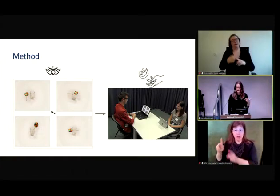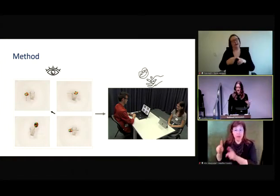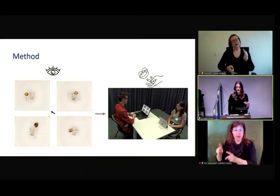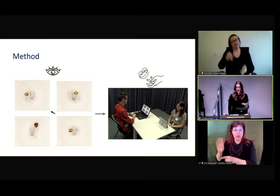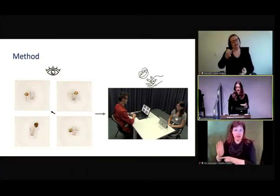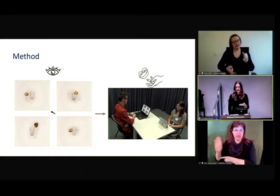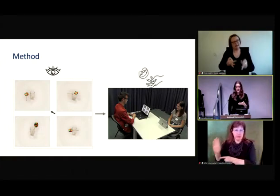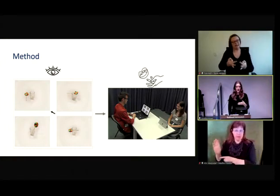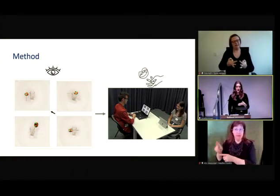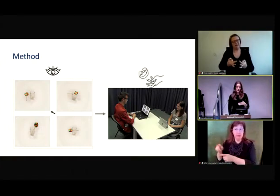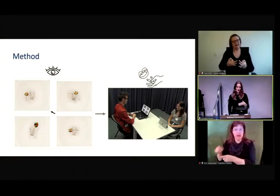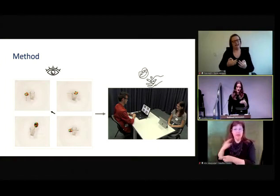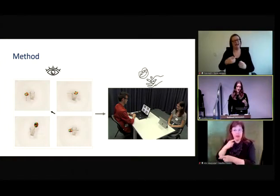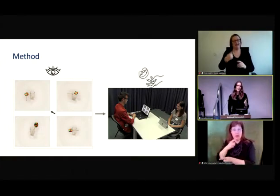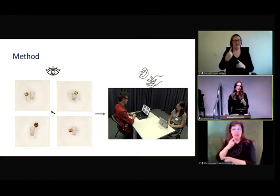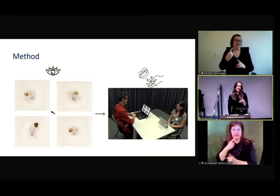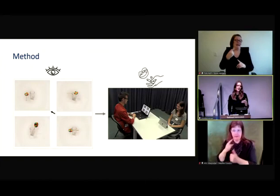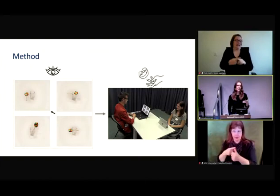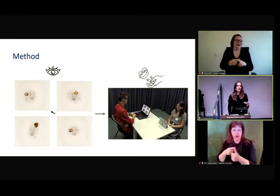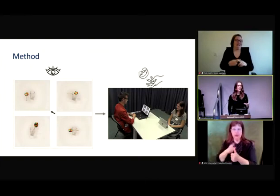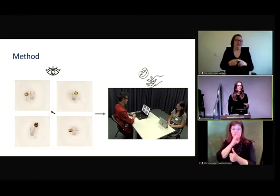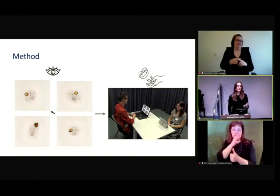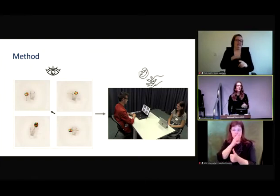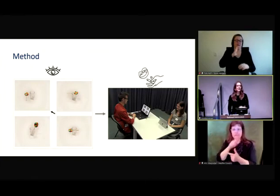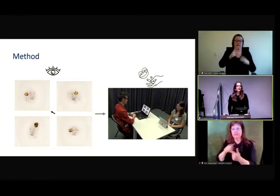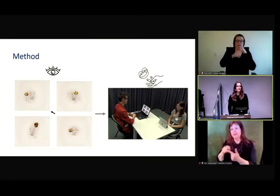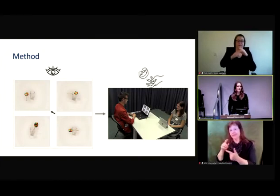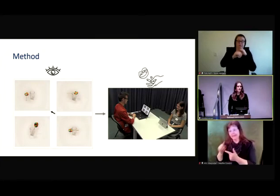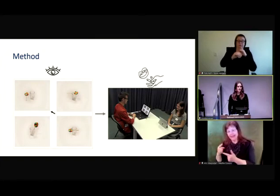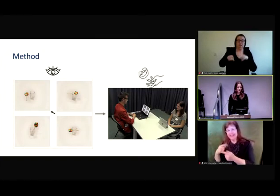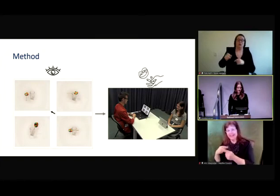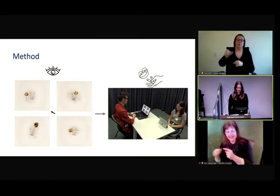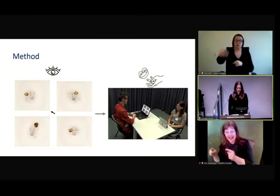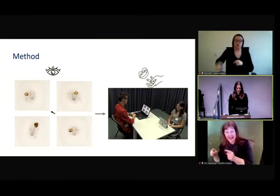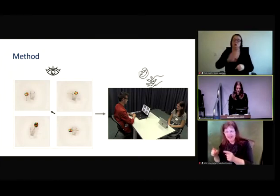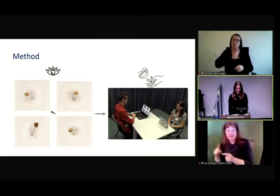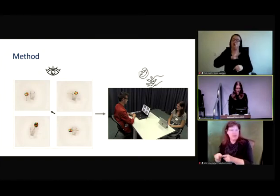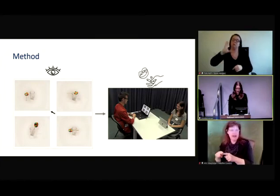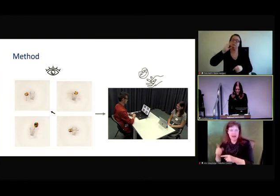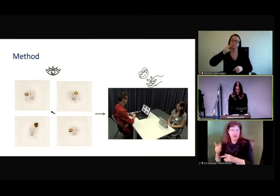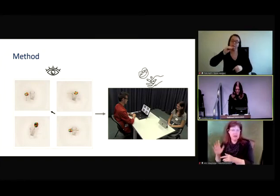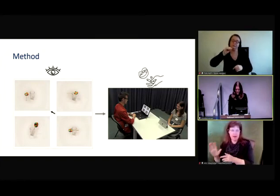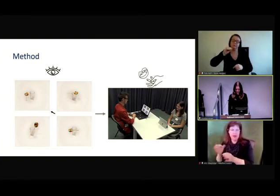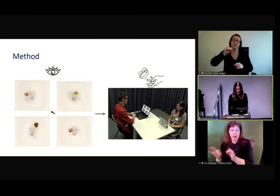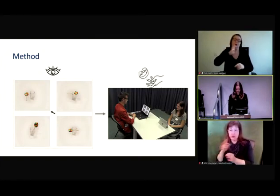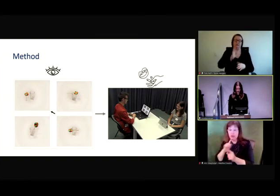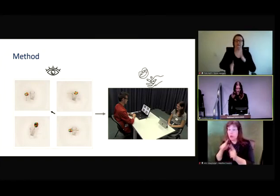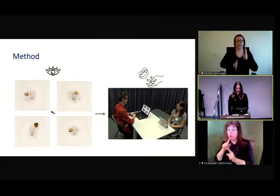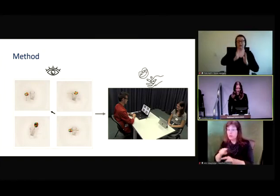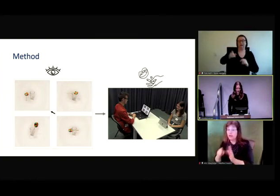and deaf signing interlocutors respectively of the session they were in.